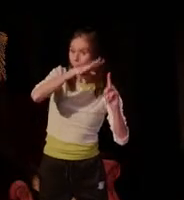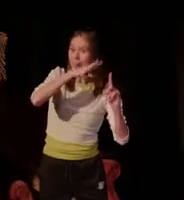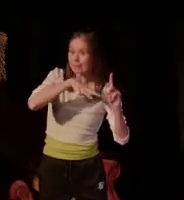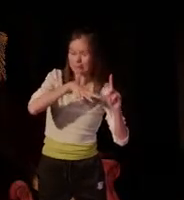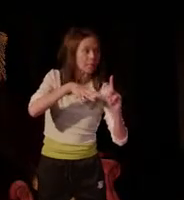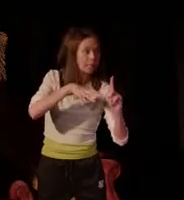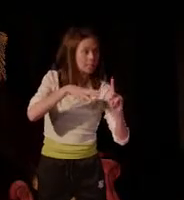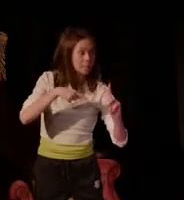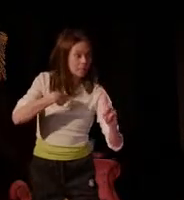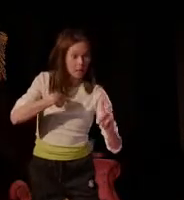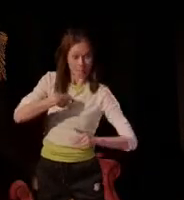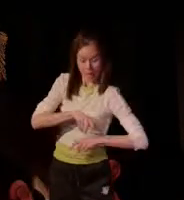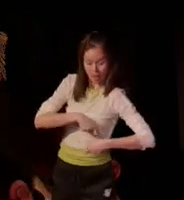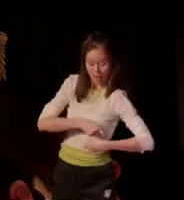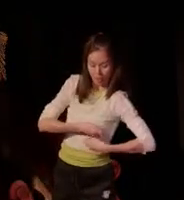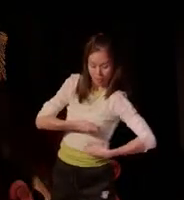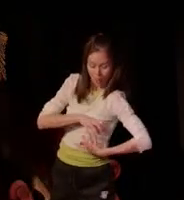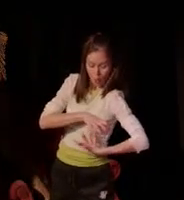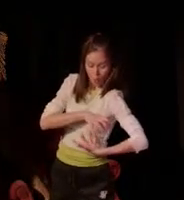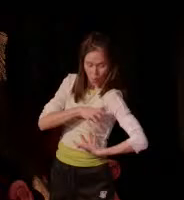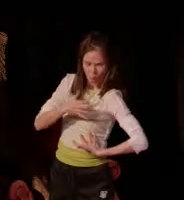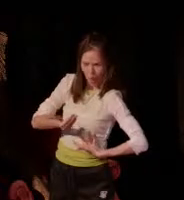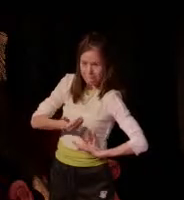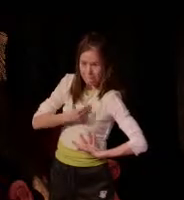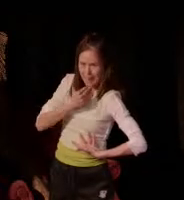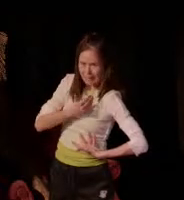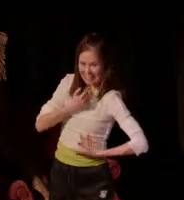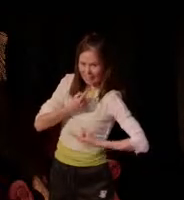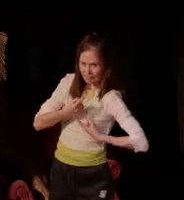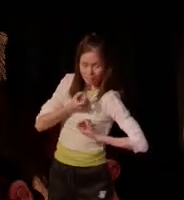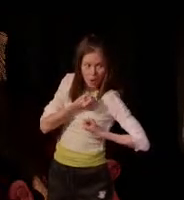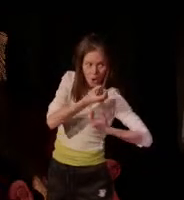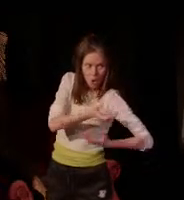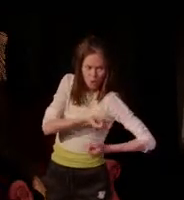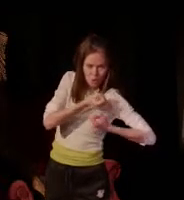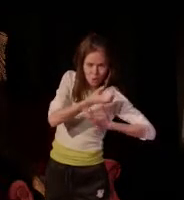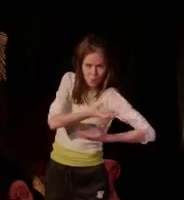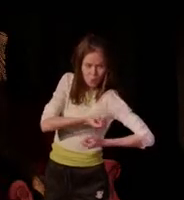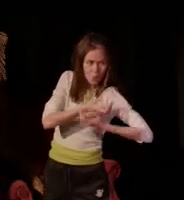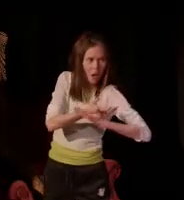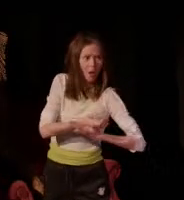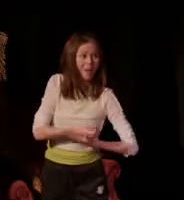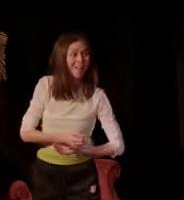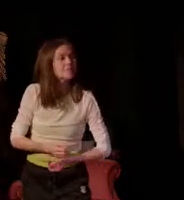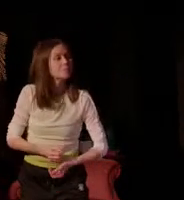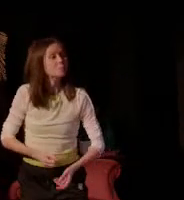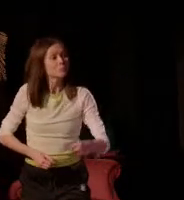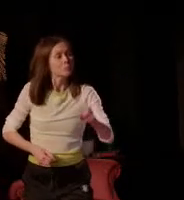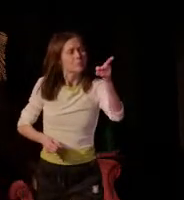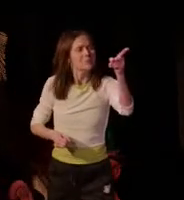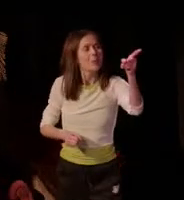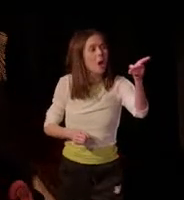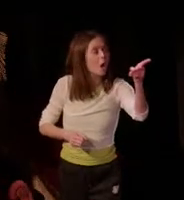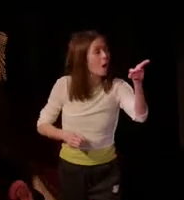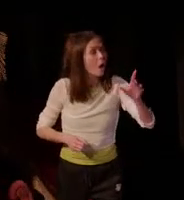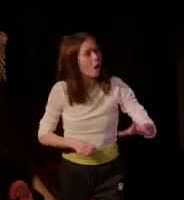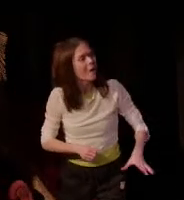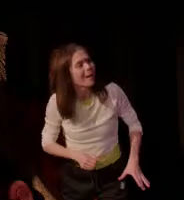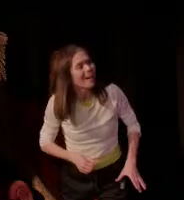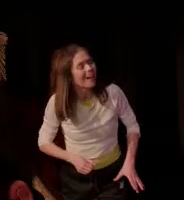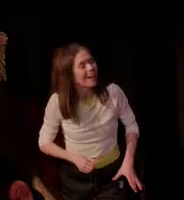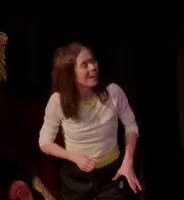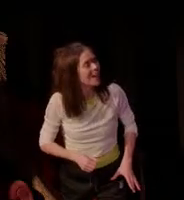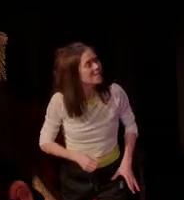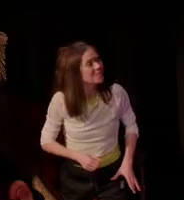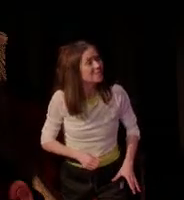this bundle to make him scratch his beard. I wonder how this news will impede the escape of Florizel. I praise at his